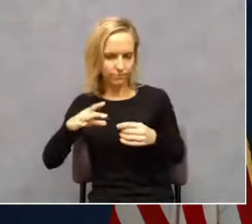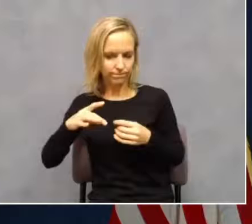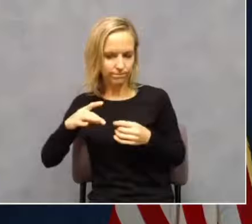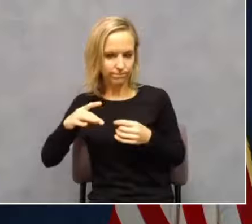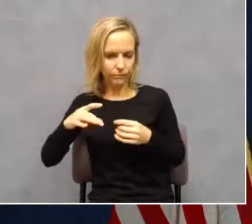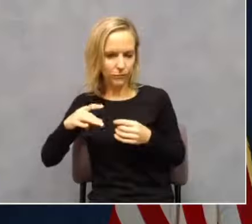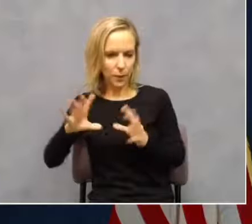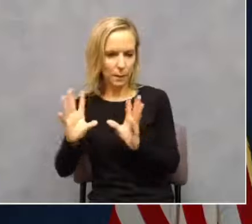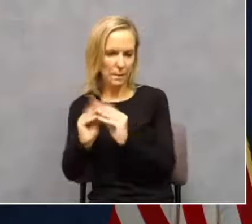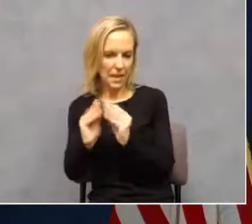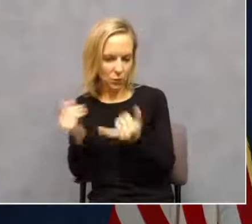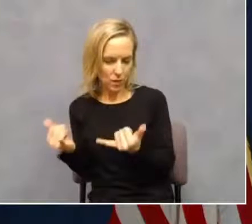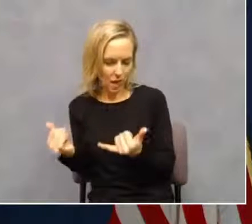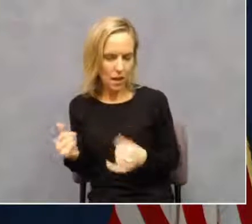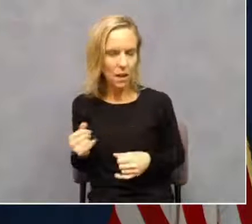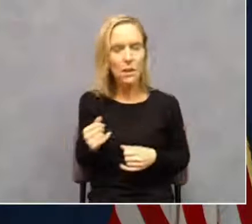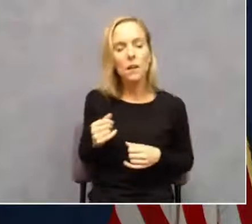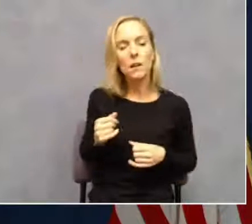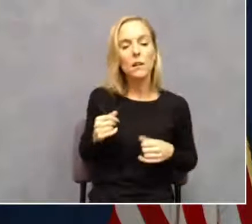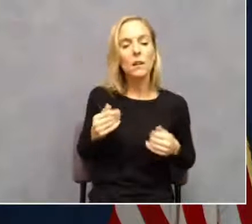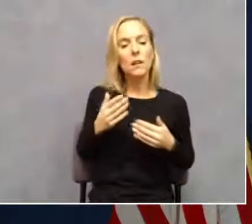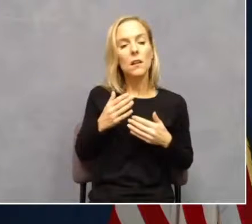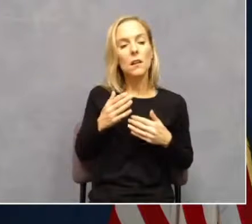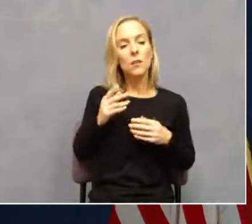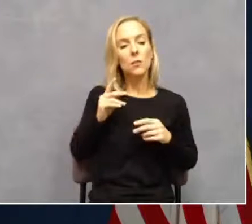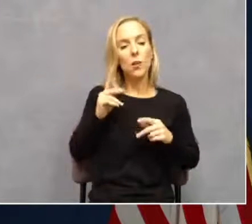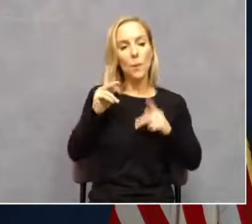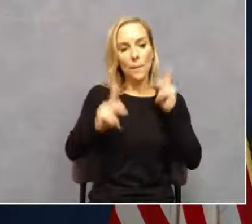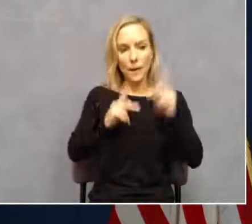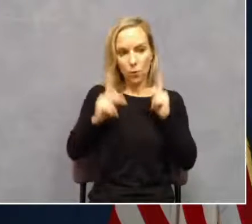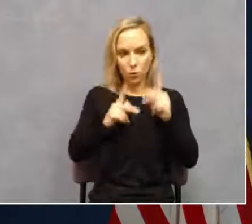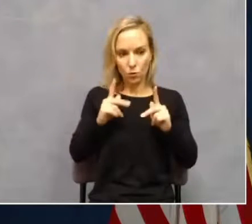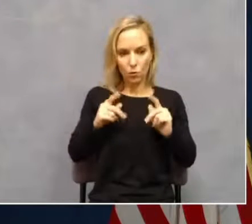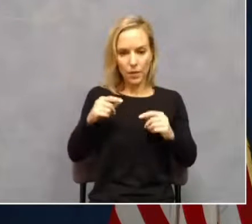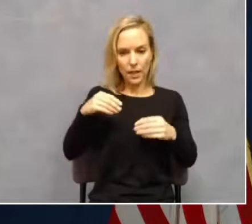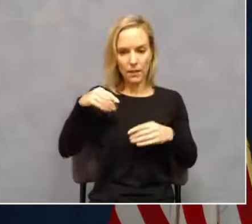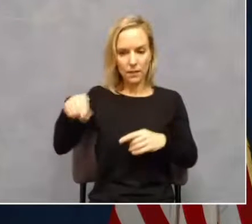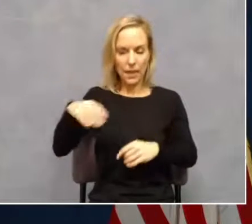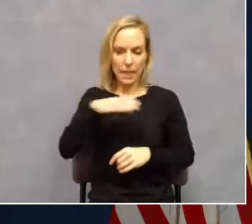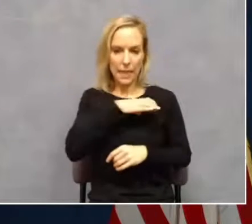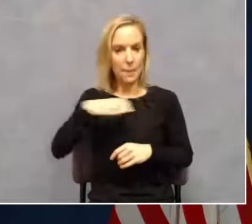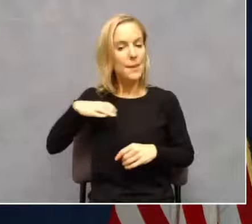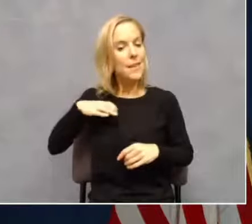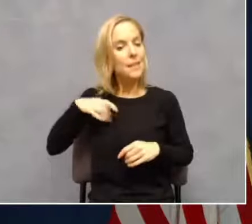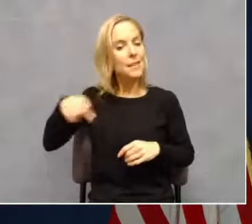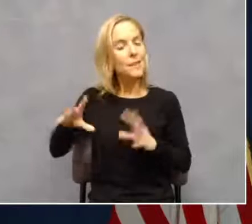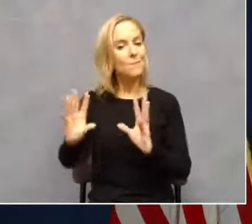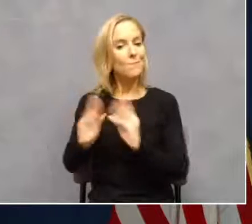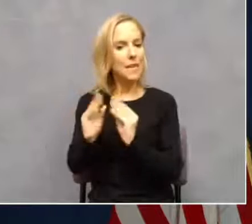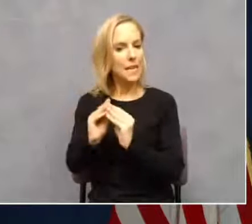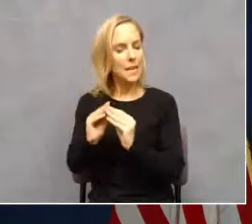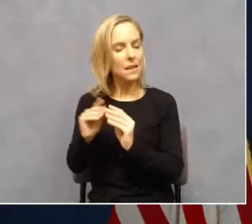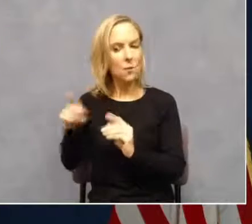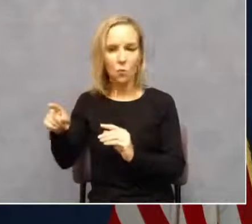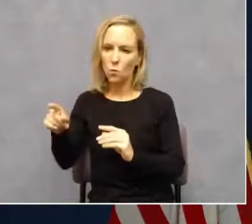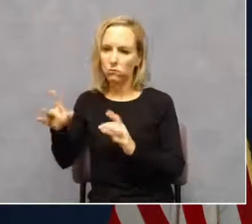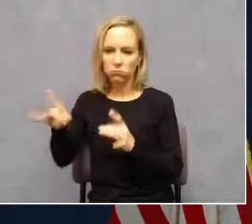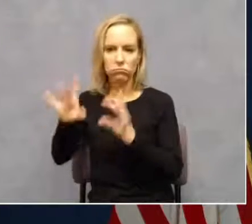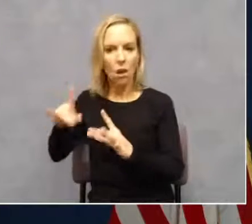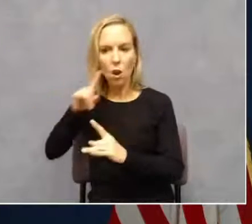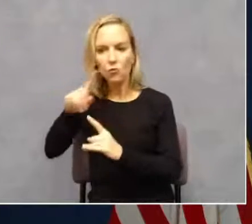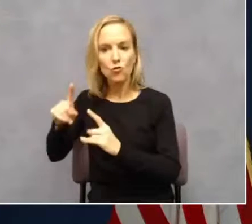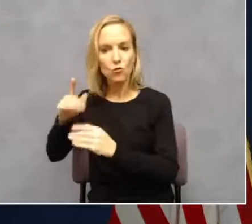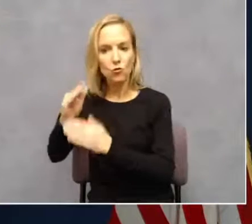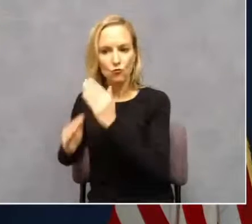that some of our people are being treated in committee hearings is wrong. Listen, I ran for office. You want to attack me, you can do